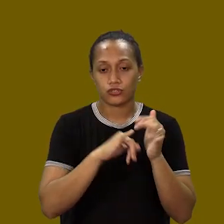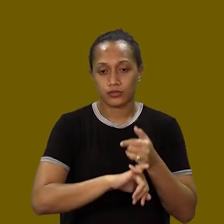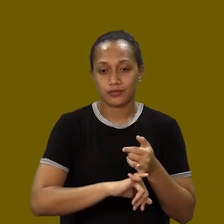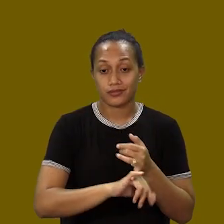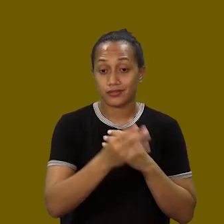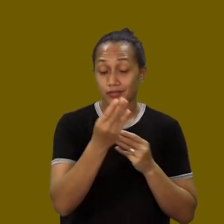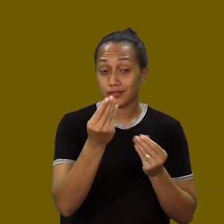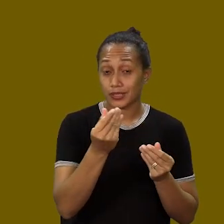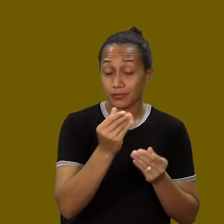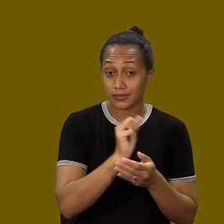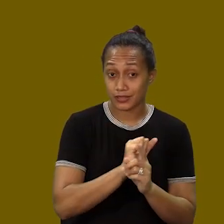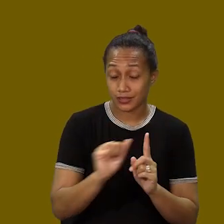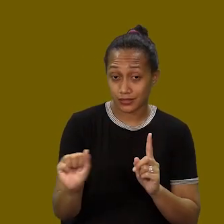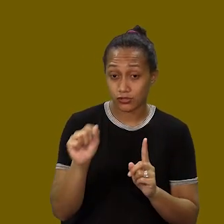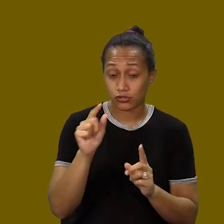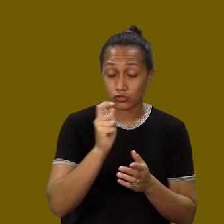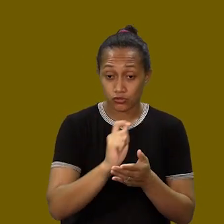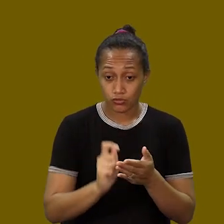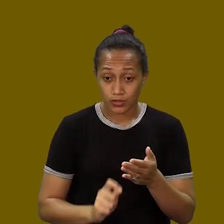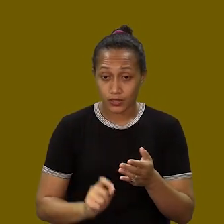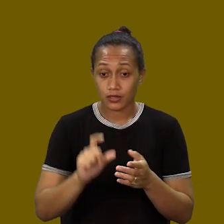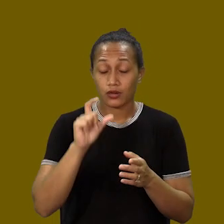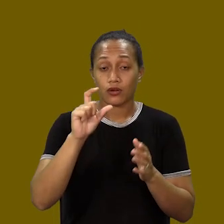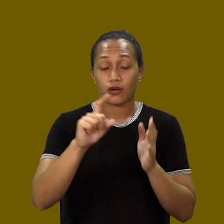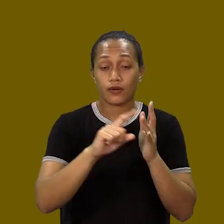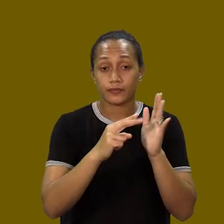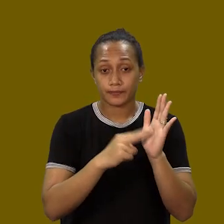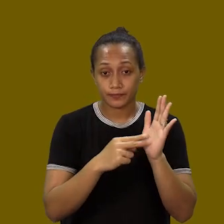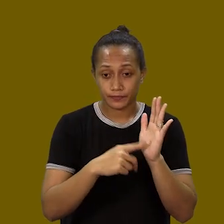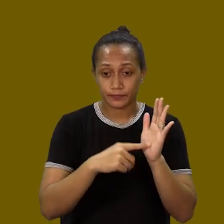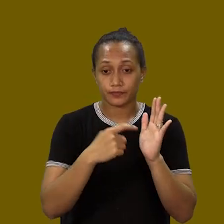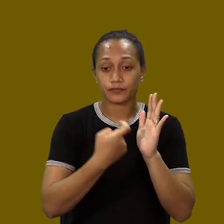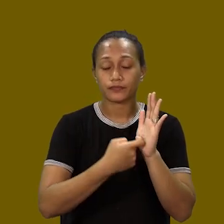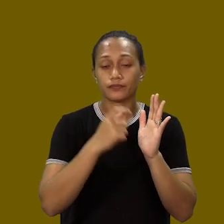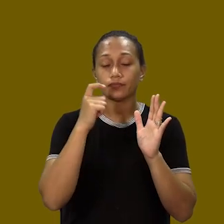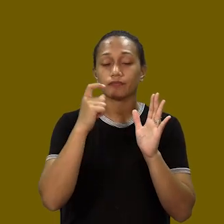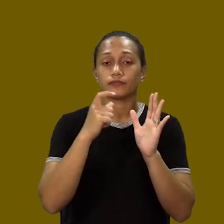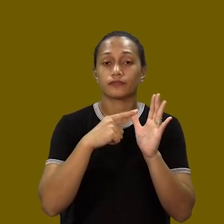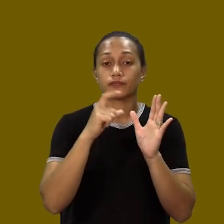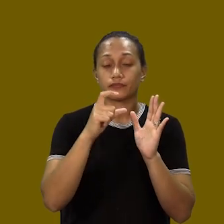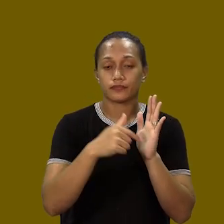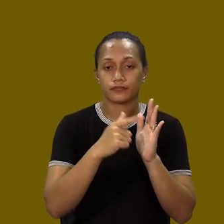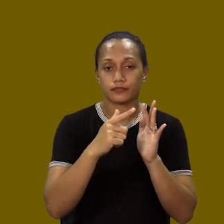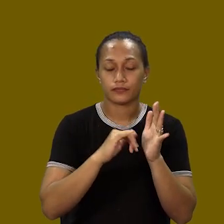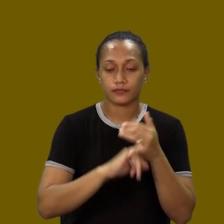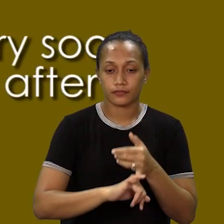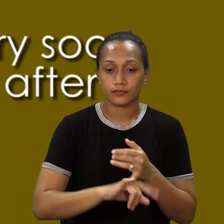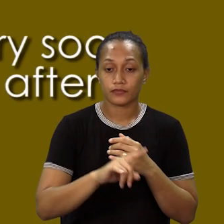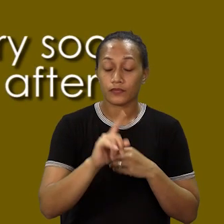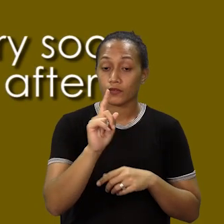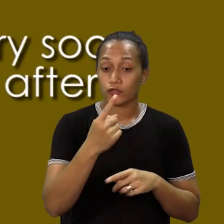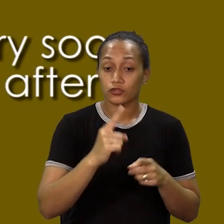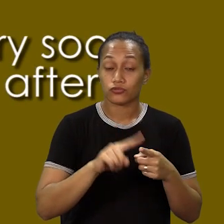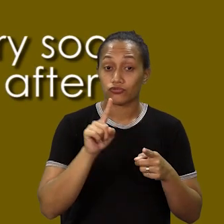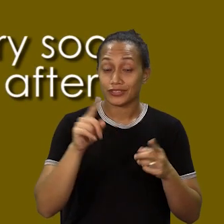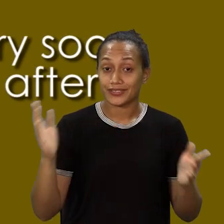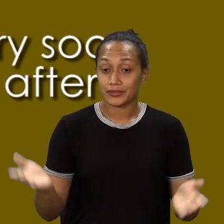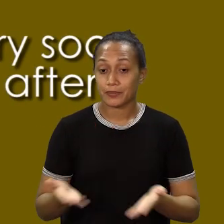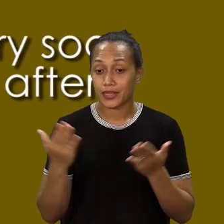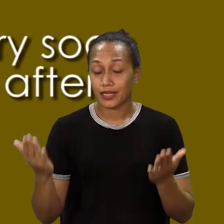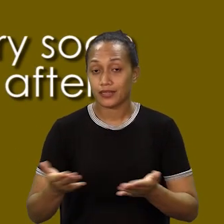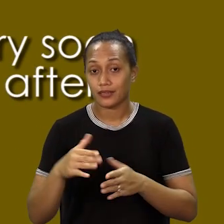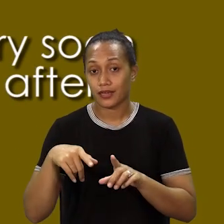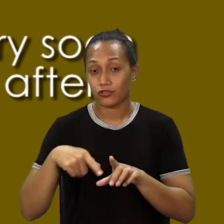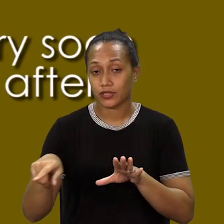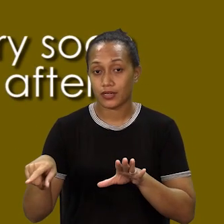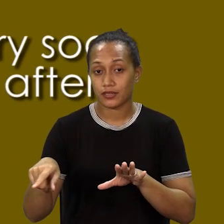that. Here are some sentences for you to write down their contraction forms. The first one is, she